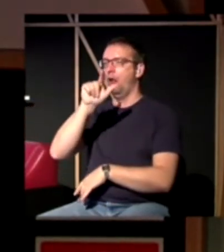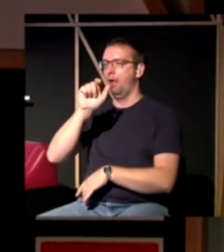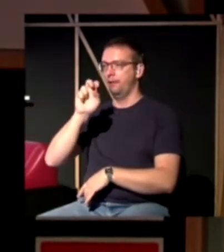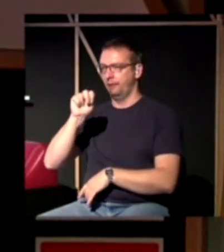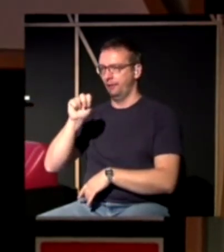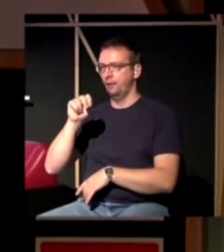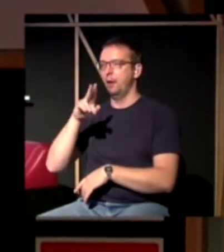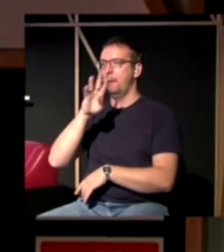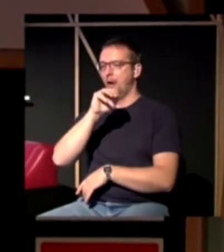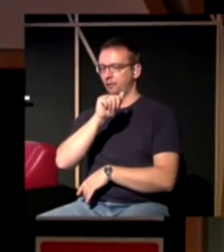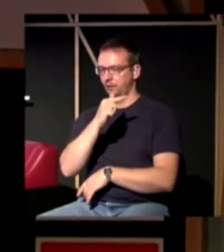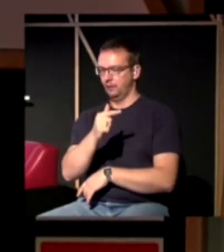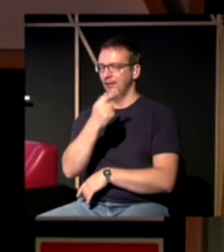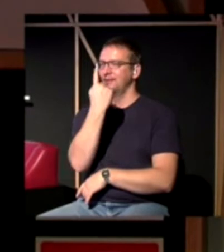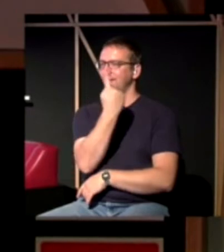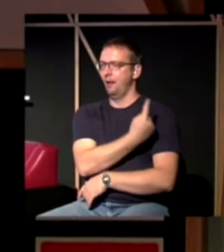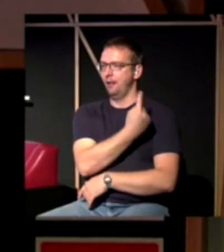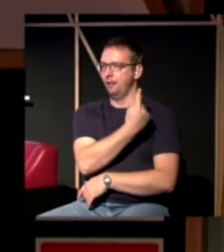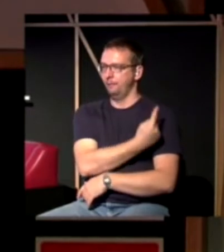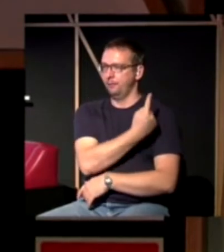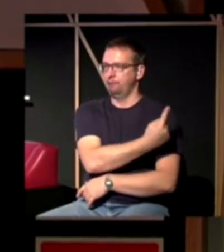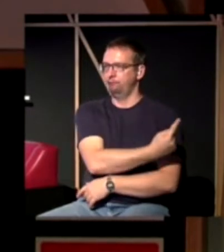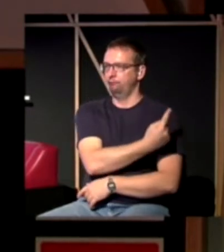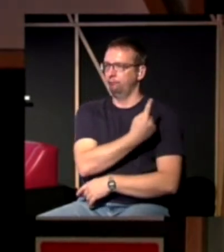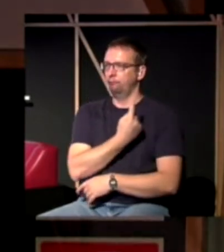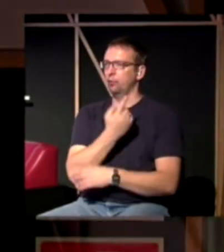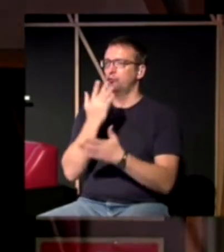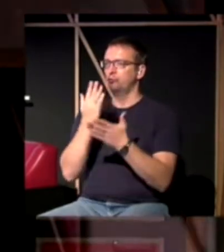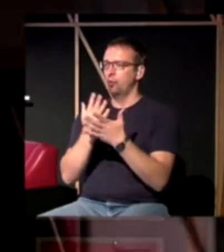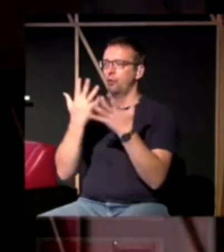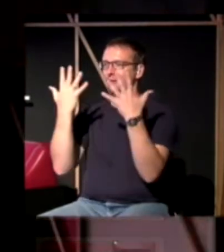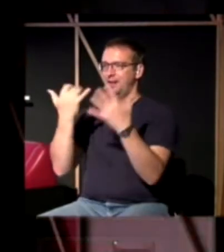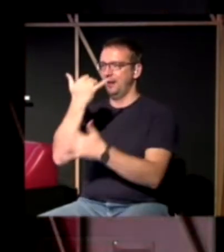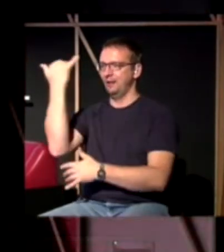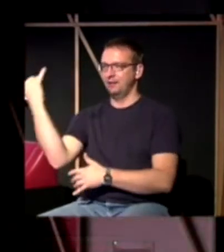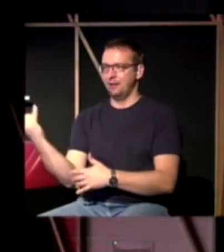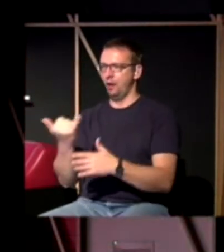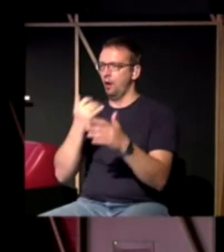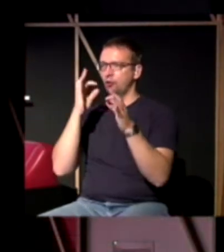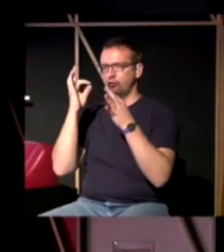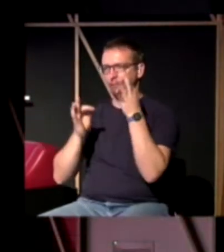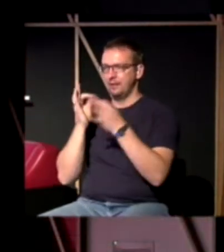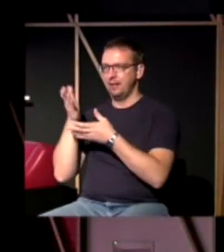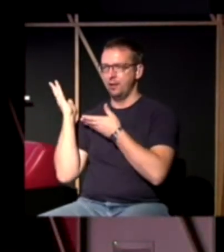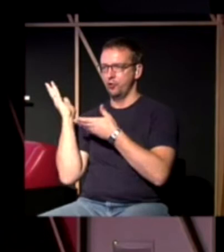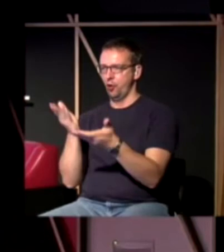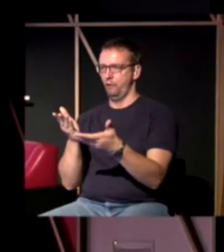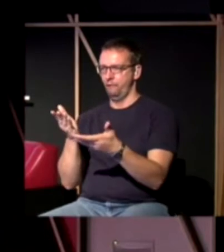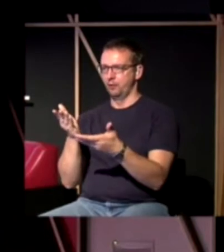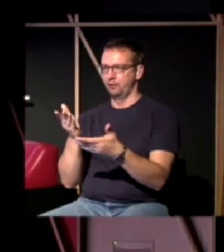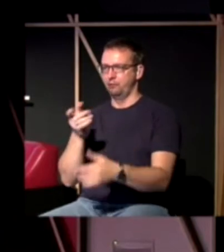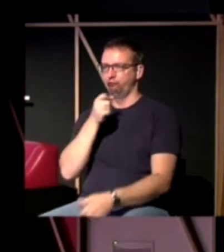He's provided the service for over 10 years now. He first got into audio-descriptive commentary through an initiative run by